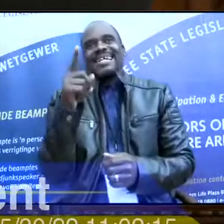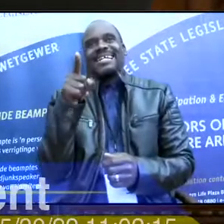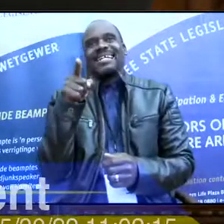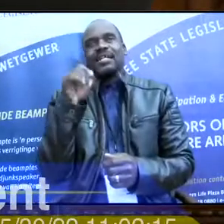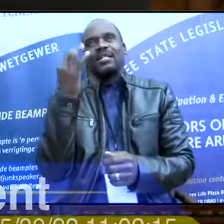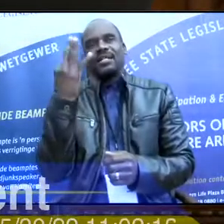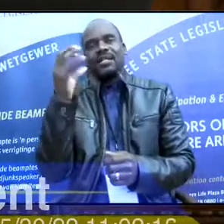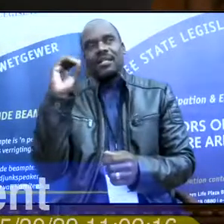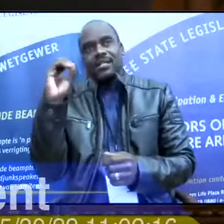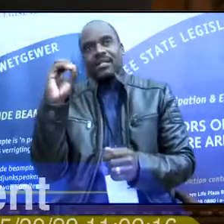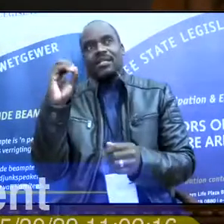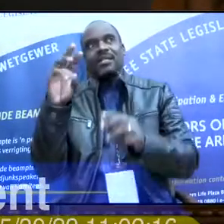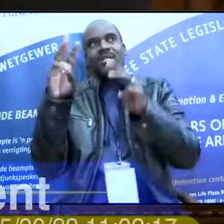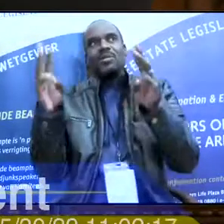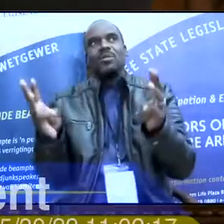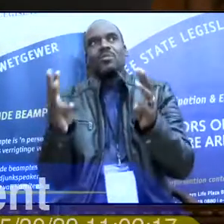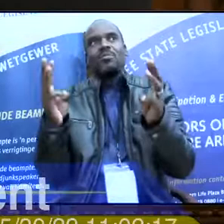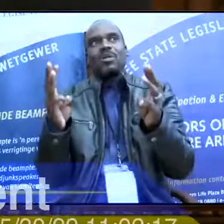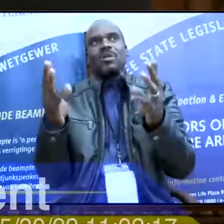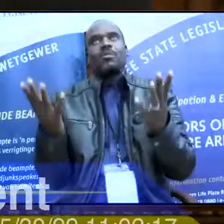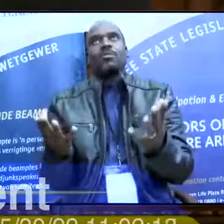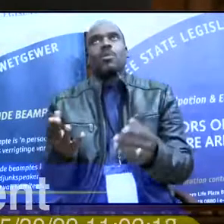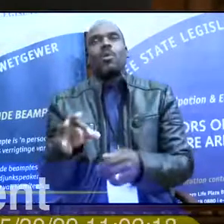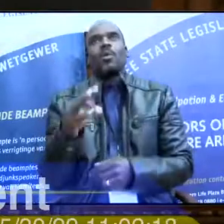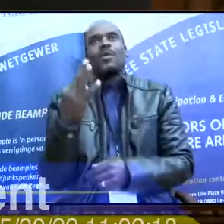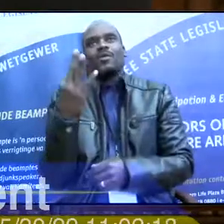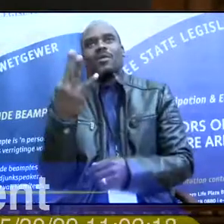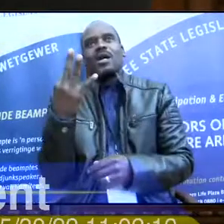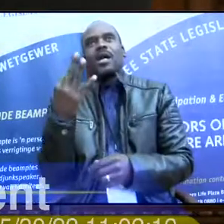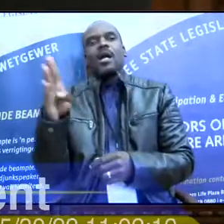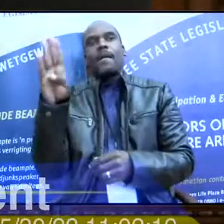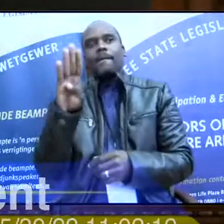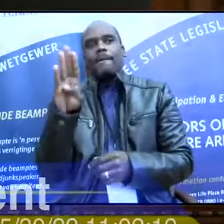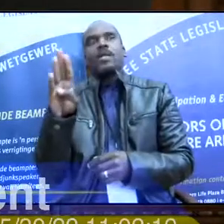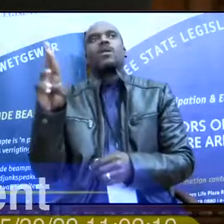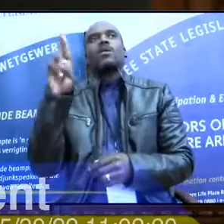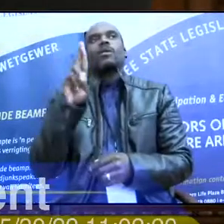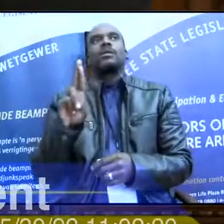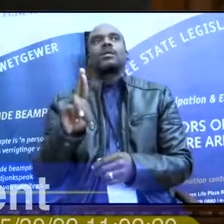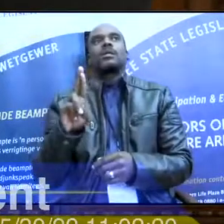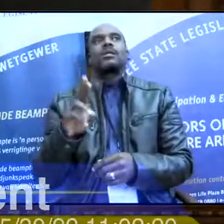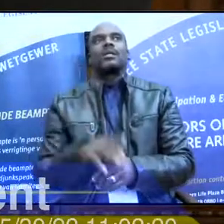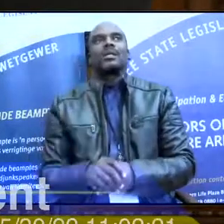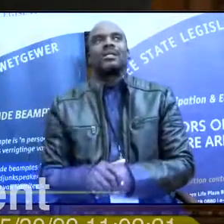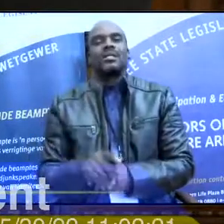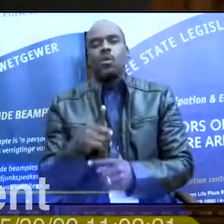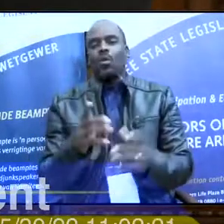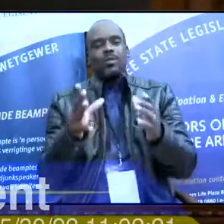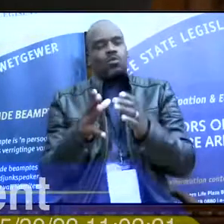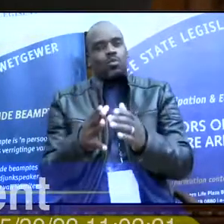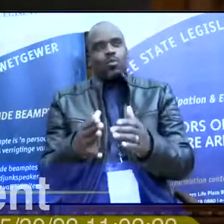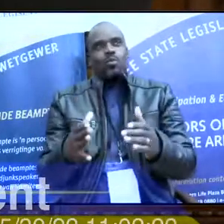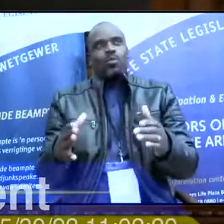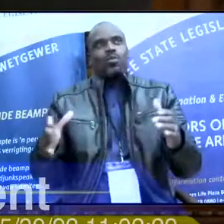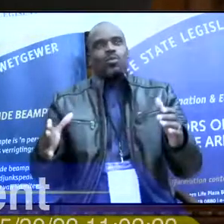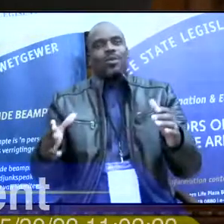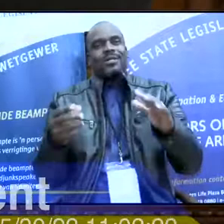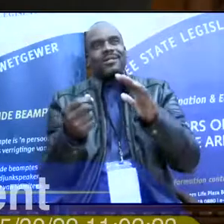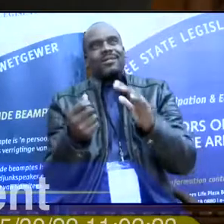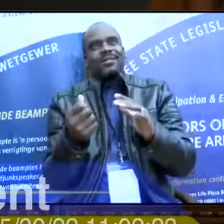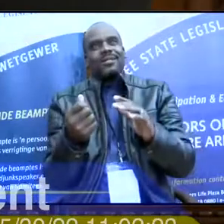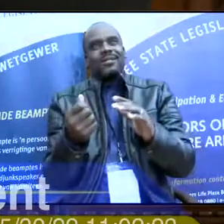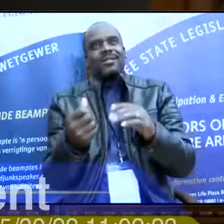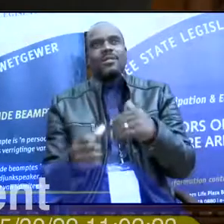333.4 billion rand a year over the medium term that is one of the largest expenditure